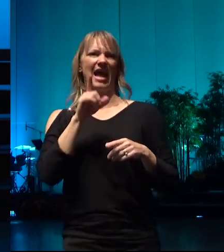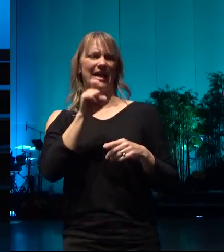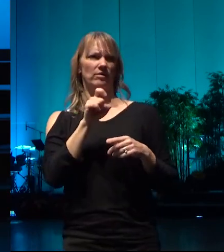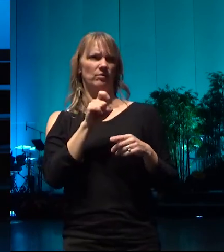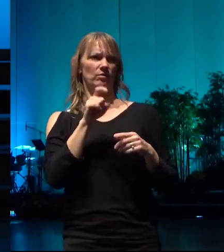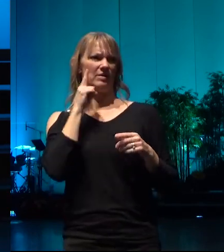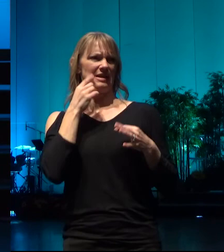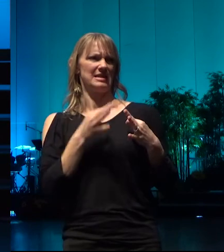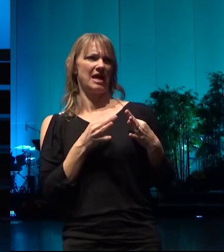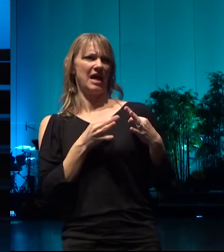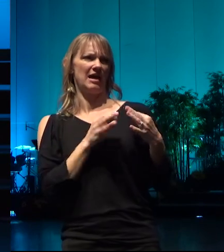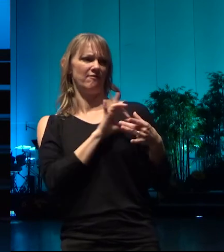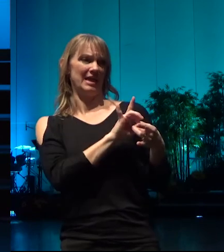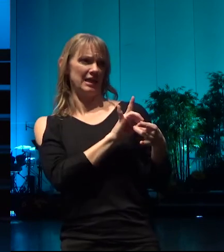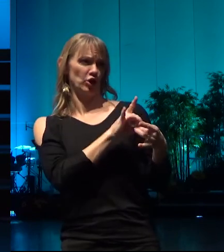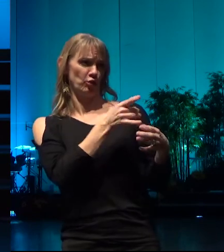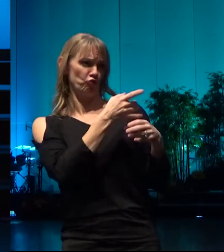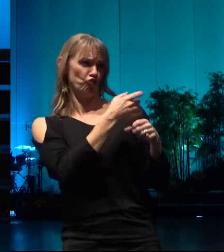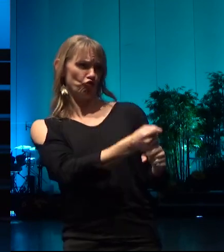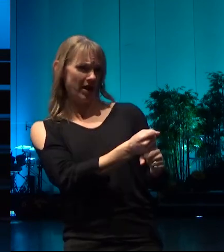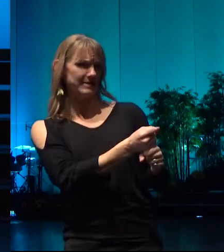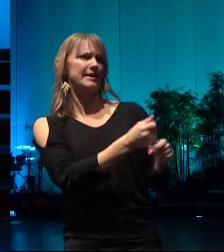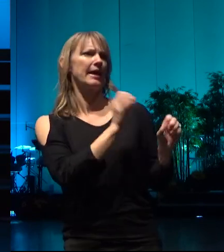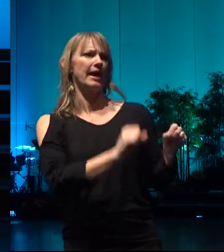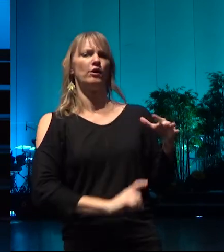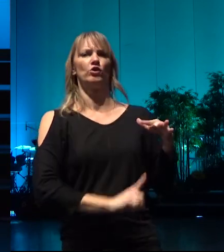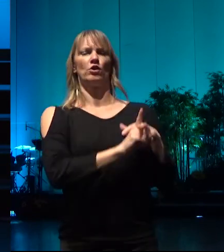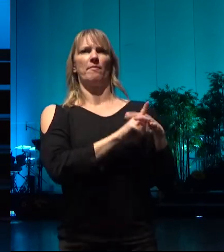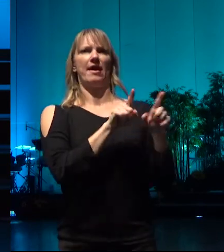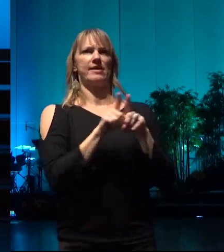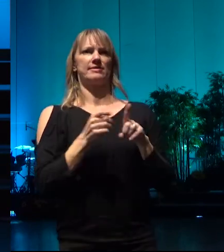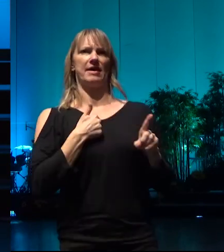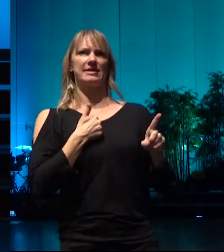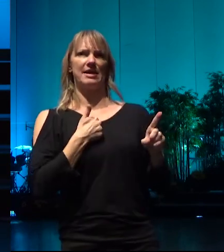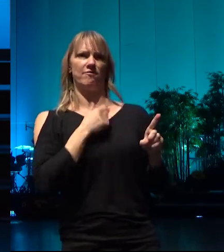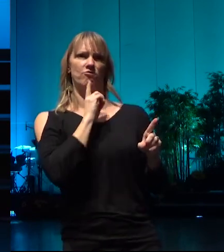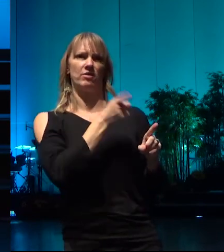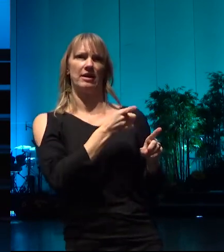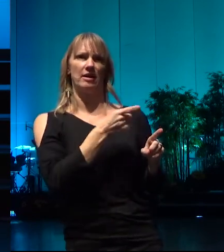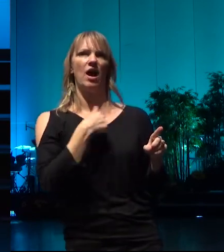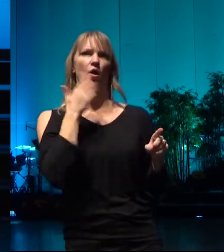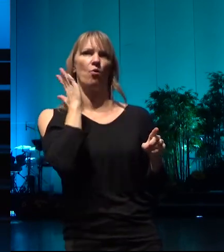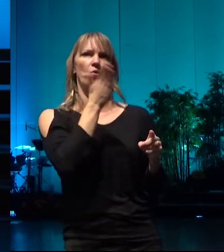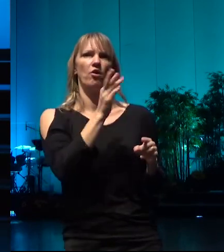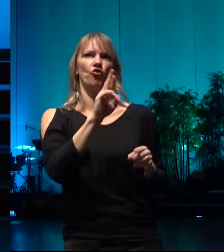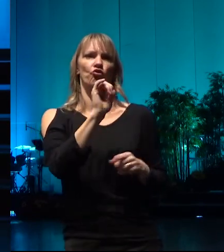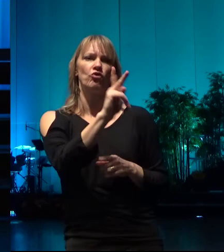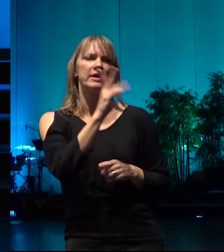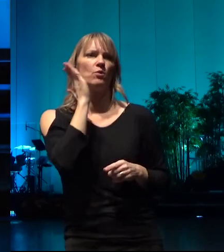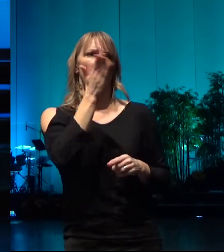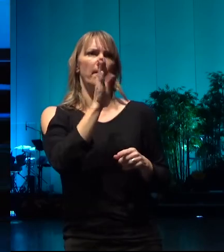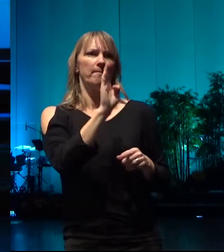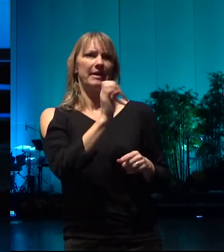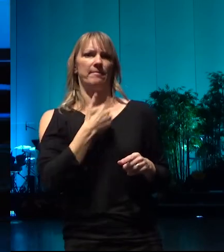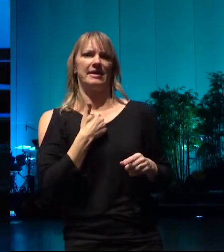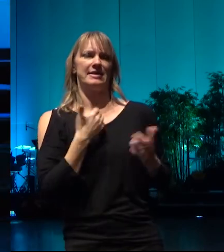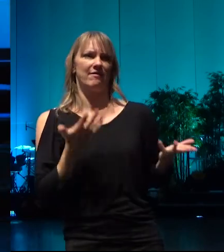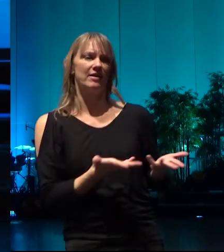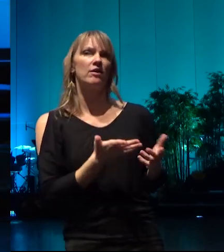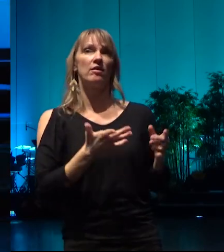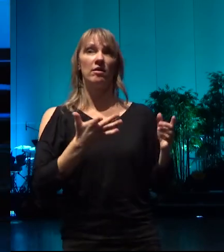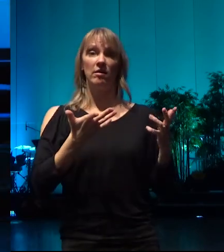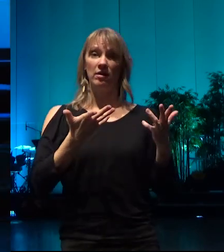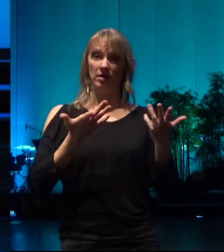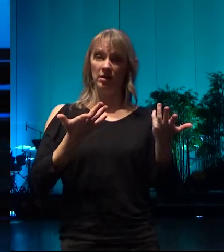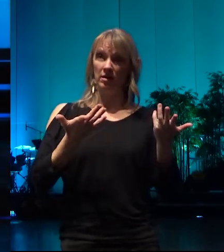choose relationships that I really could trust, that I could show up and say, okay, I'm going to take the risk and I'm going to be myself here.